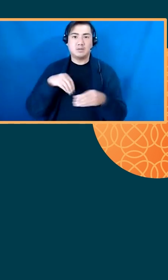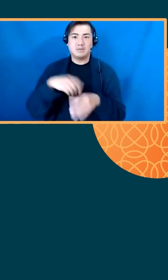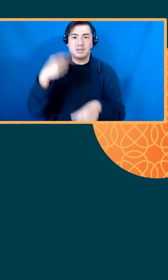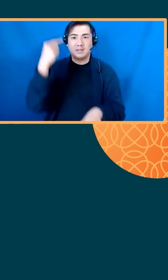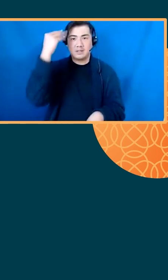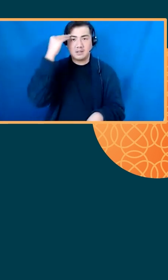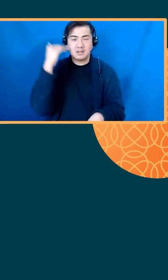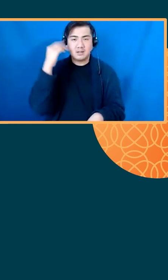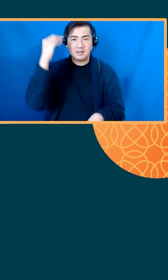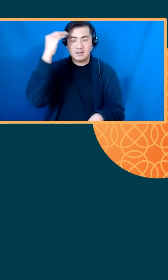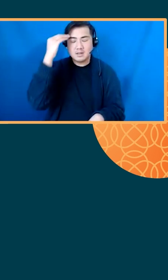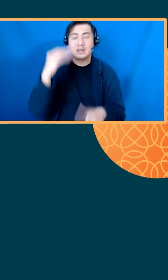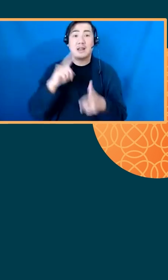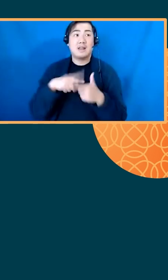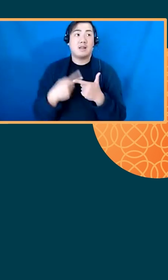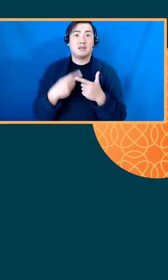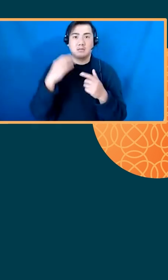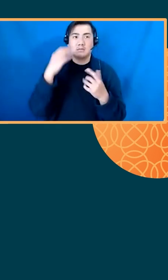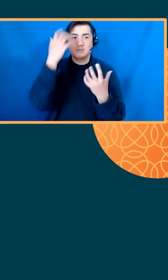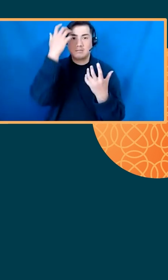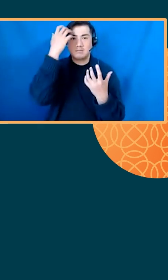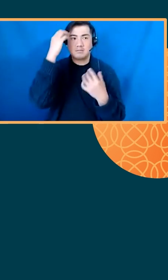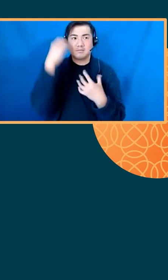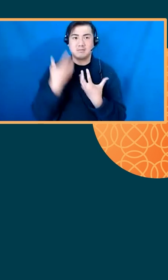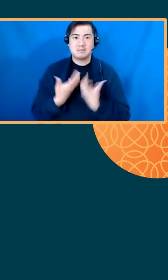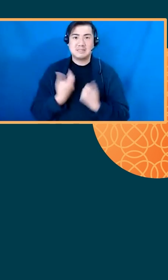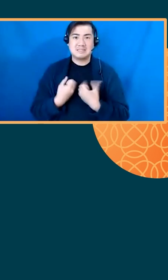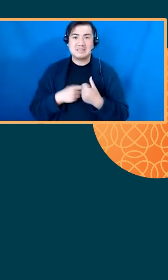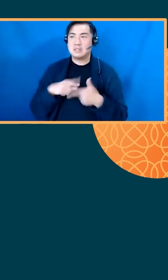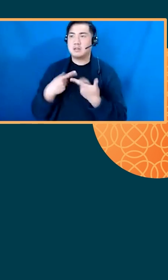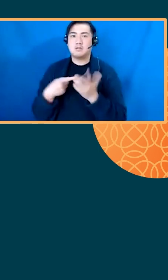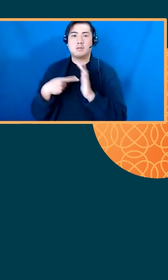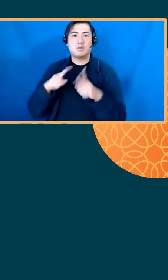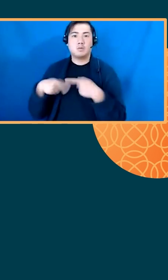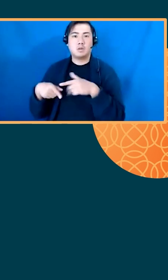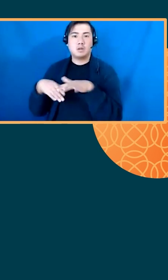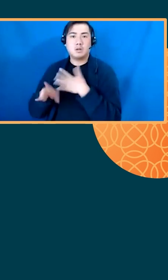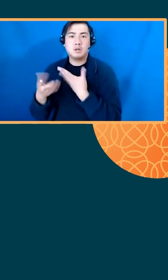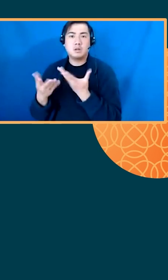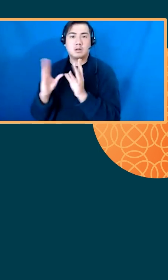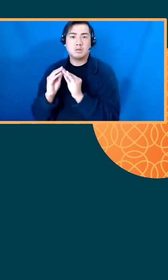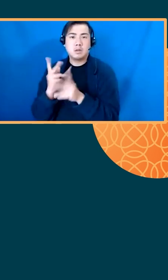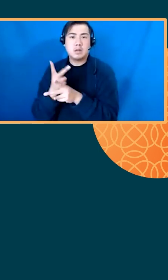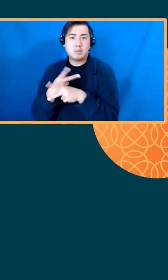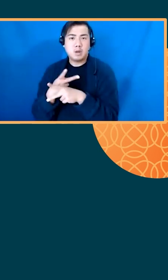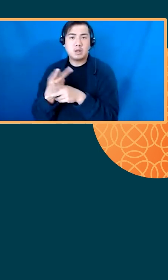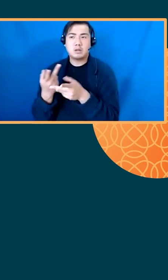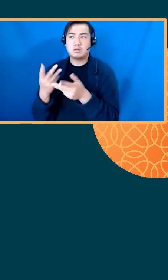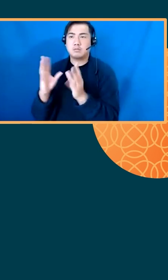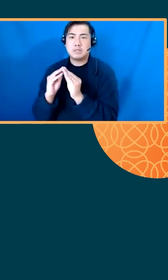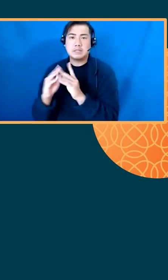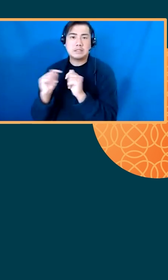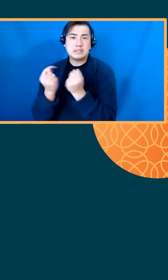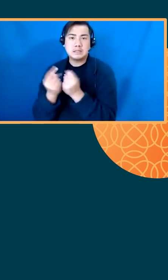it into a boardroom, into a team meeting or a product meeting of some kind,